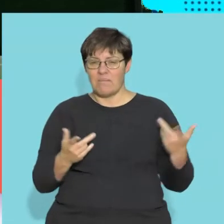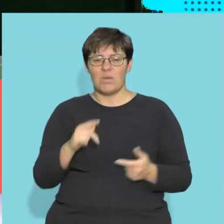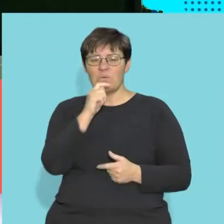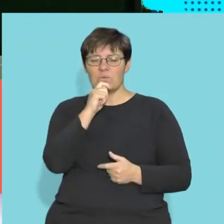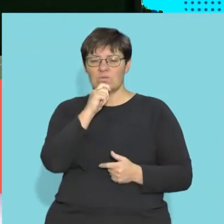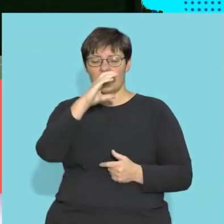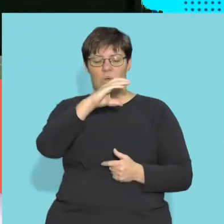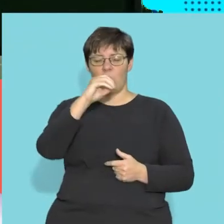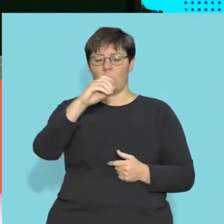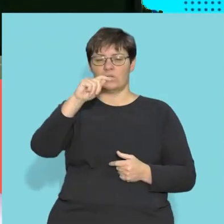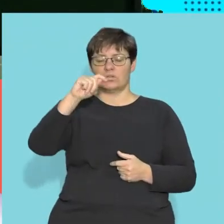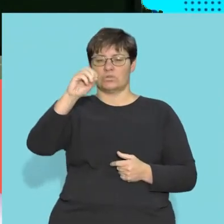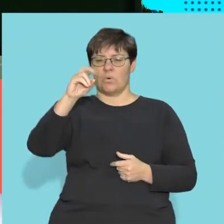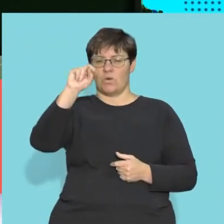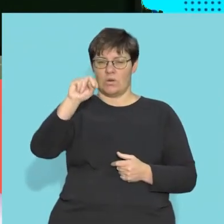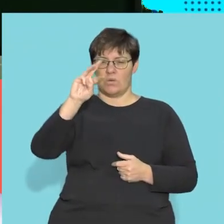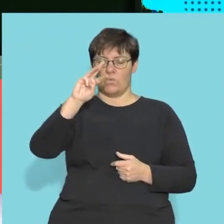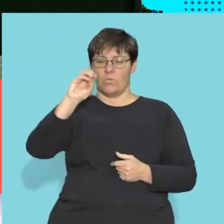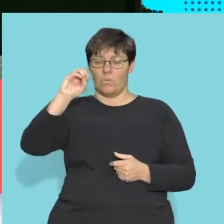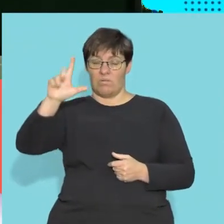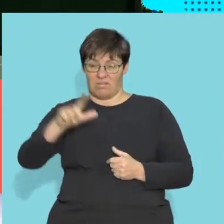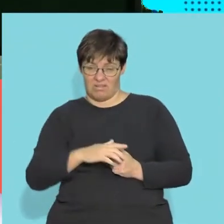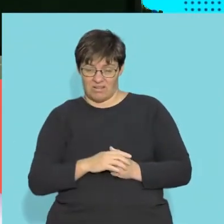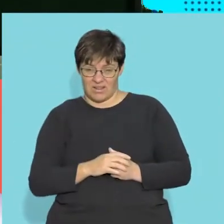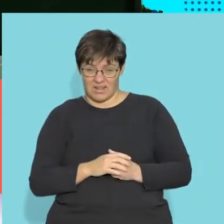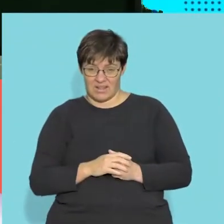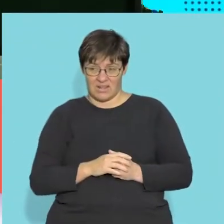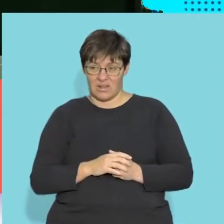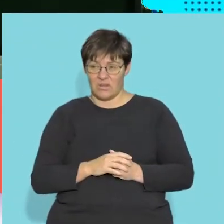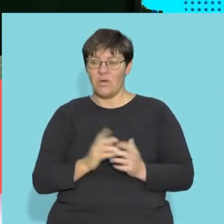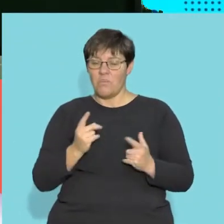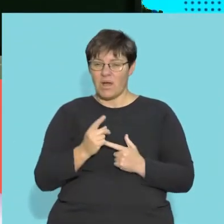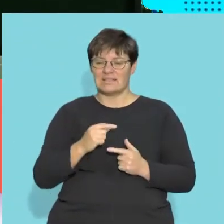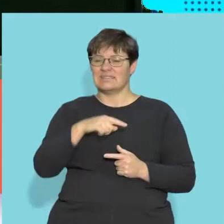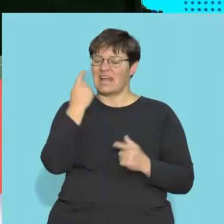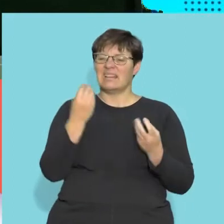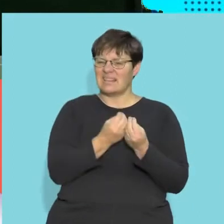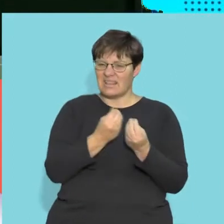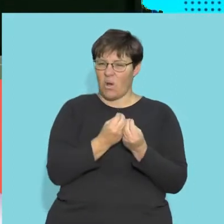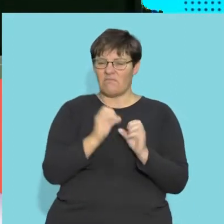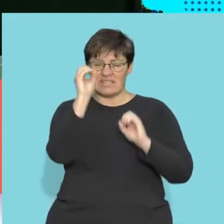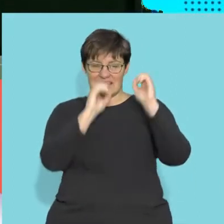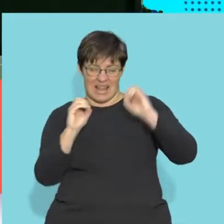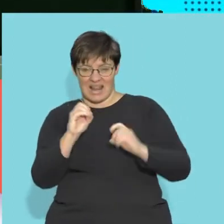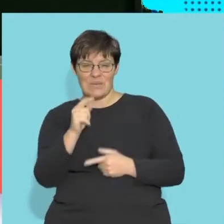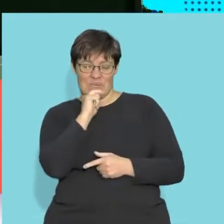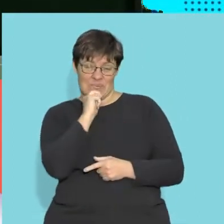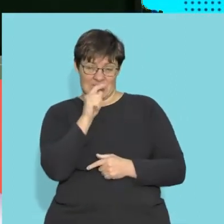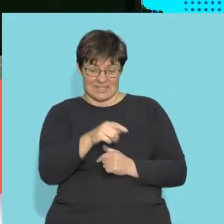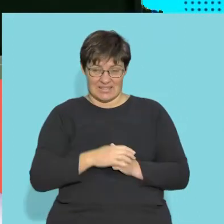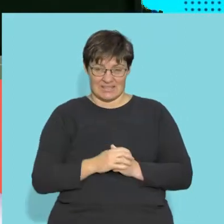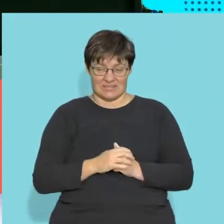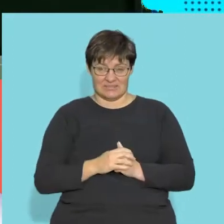Right, cotton wool is cell walls, all right? Those are all the dead parts of the cell that we're going to use.